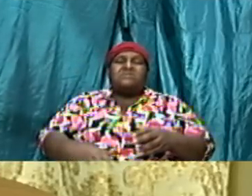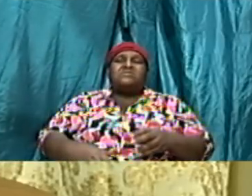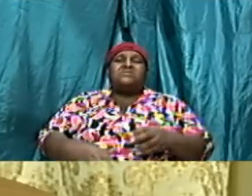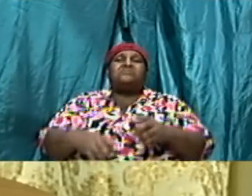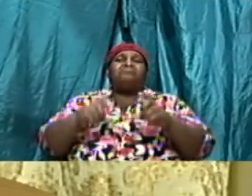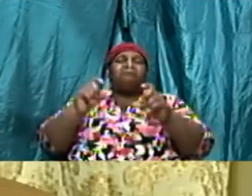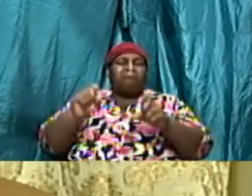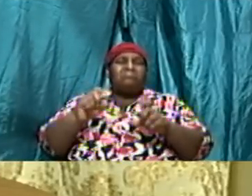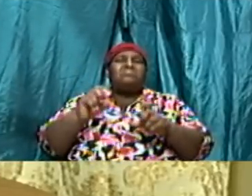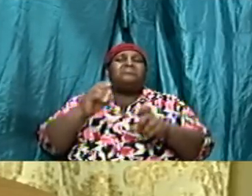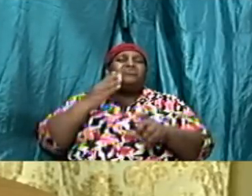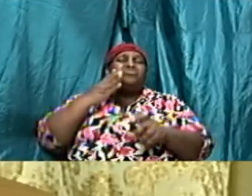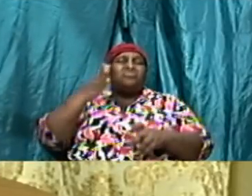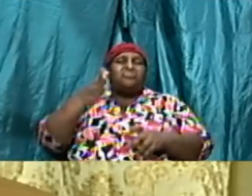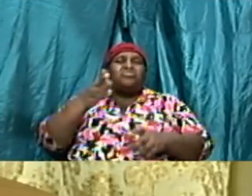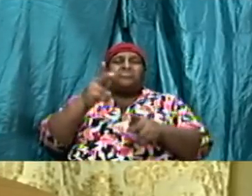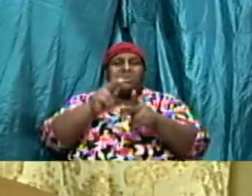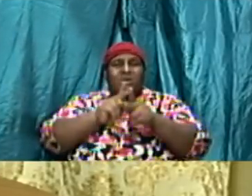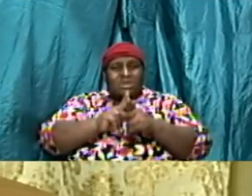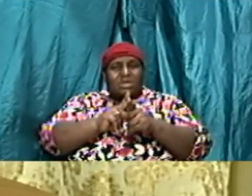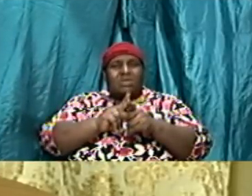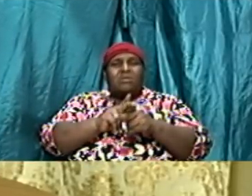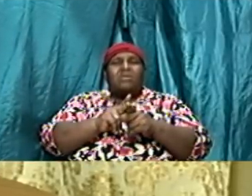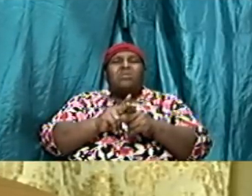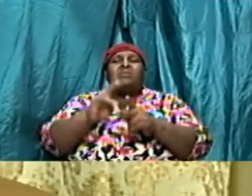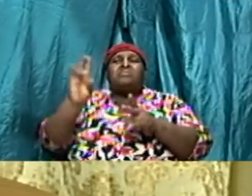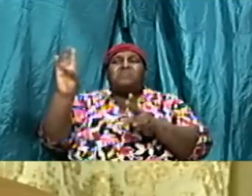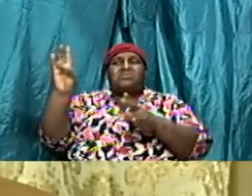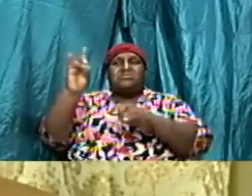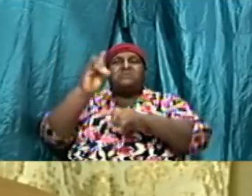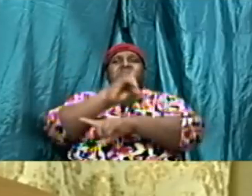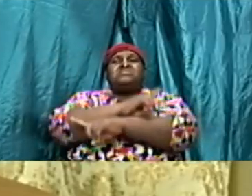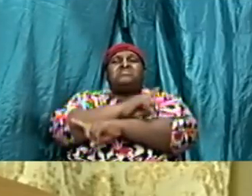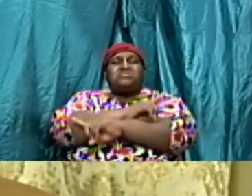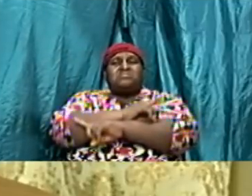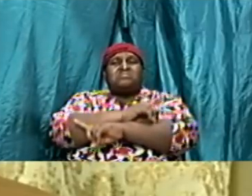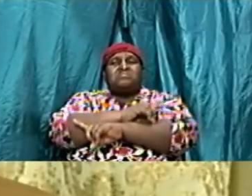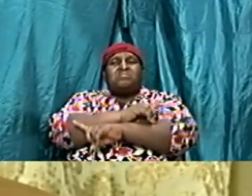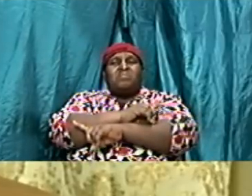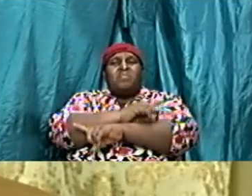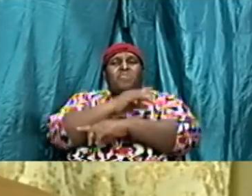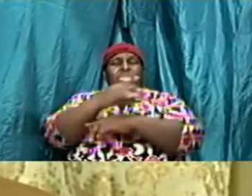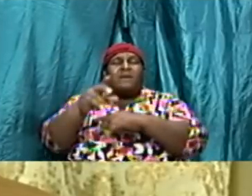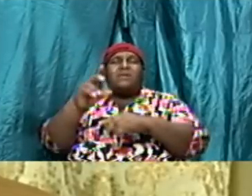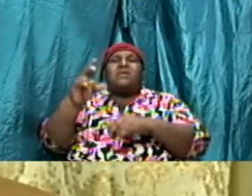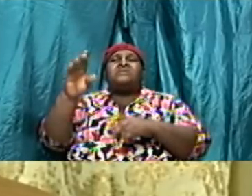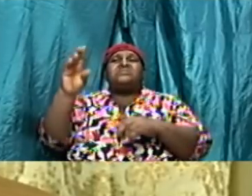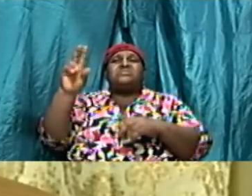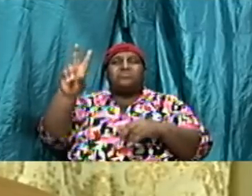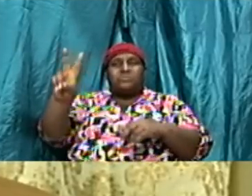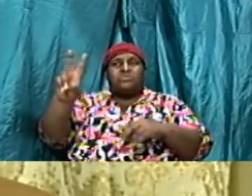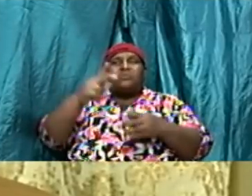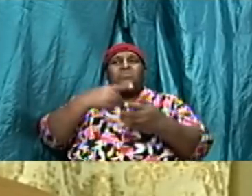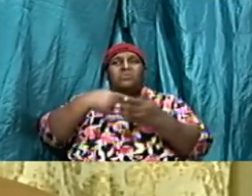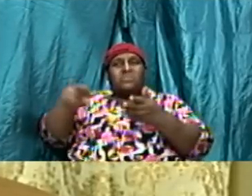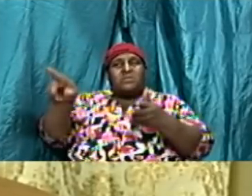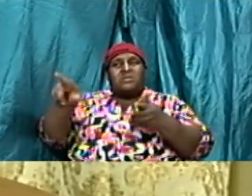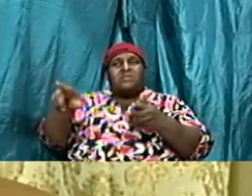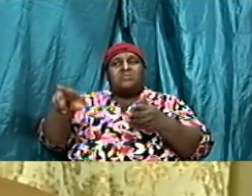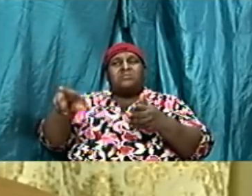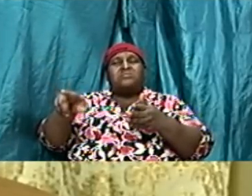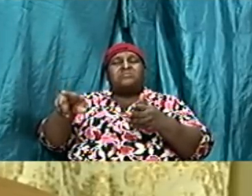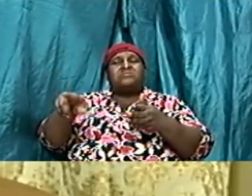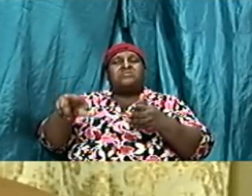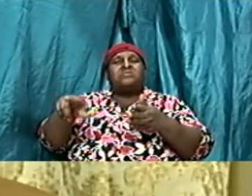for probably this week and next week, amen, next 2 weeks or so, we're going to discuss the whole issue of